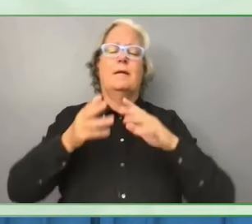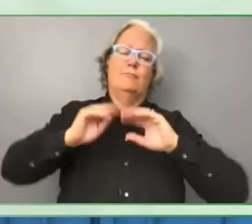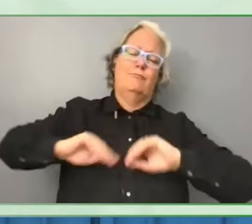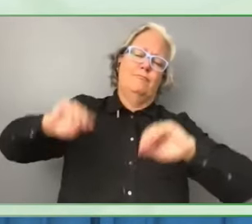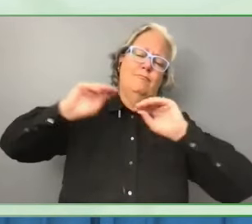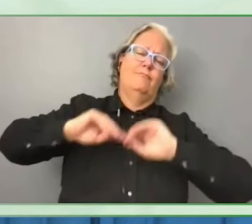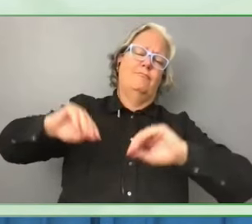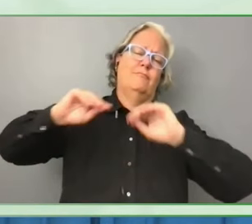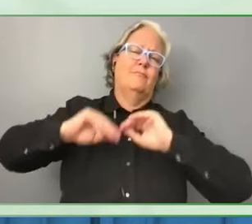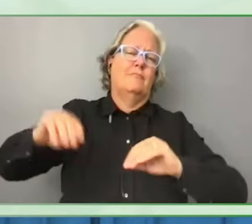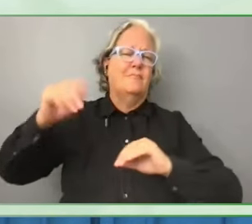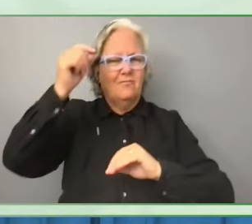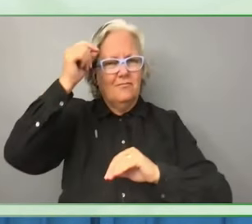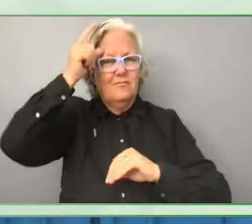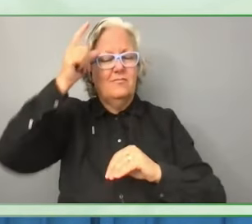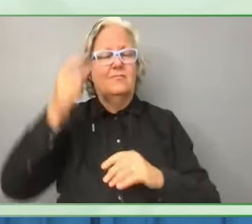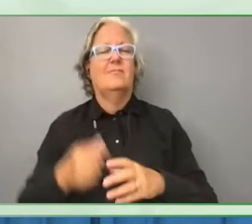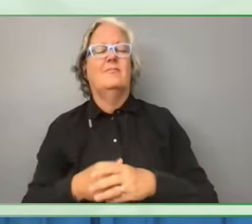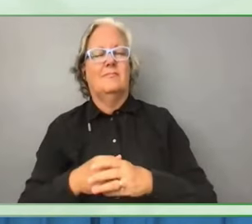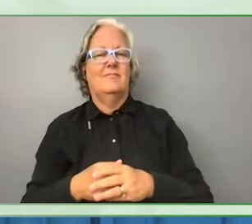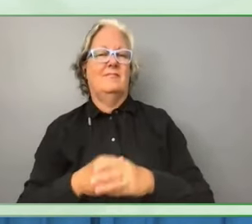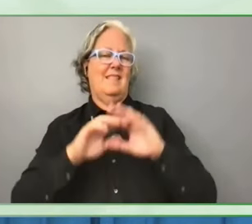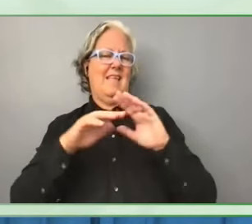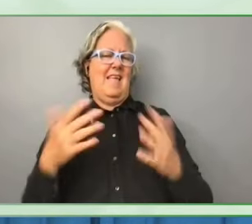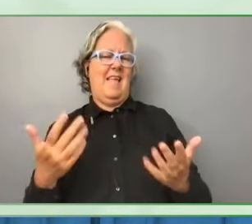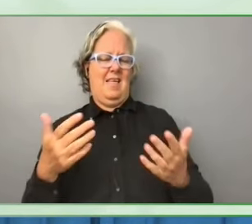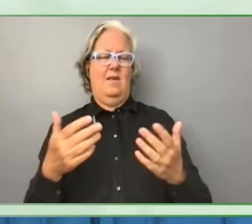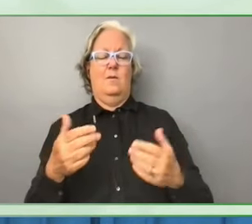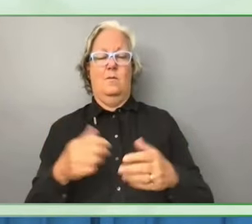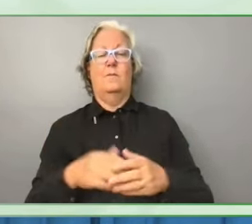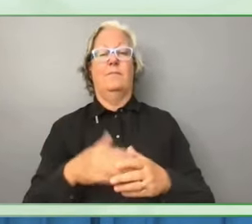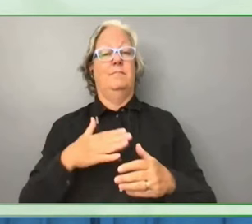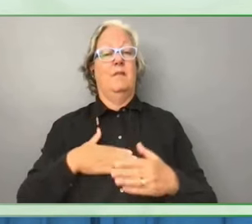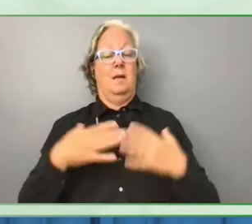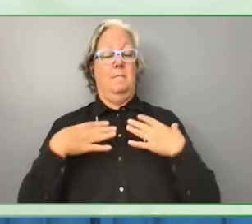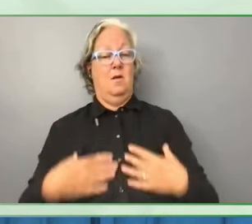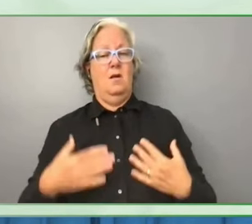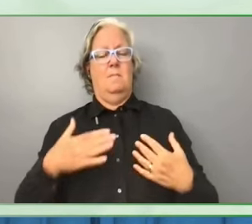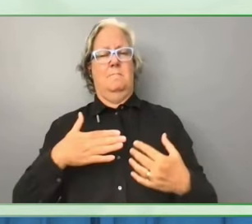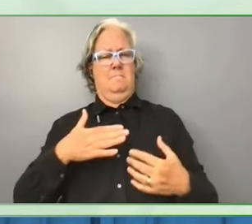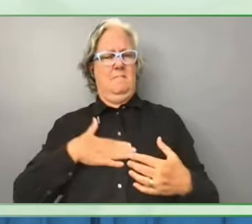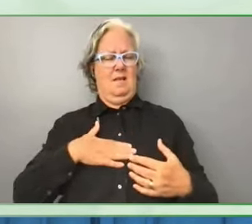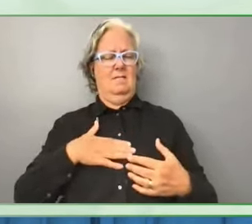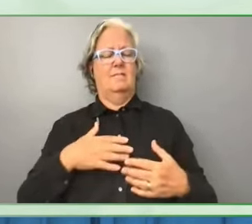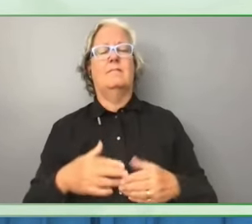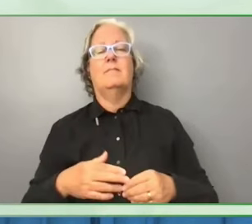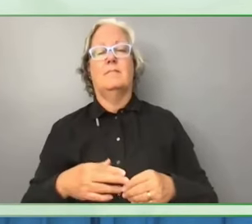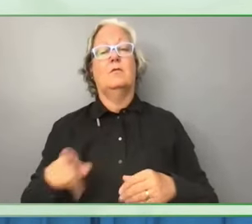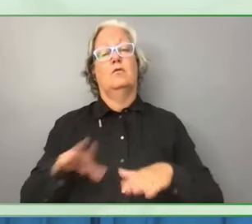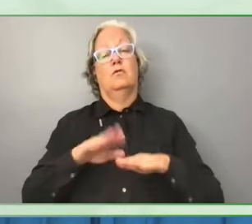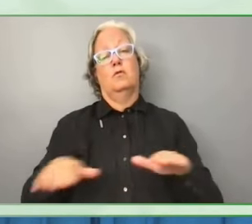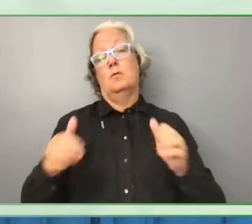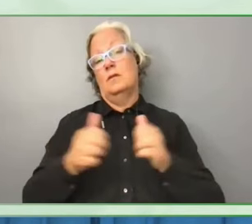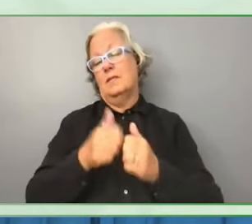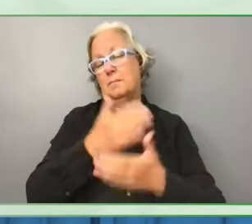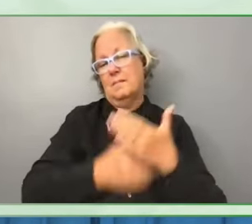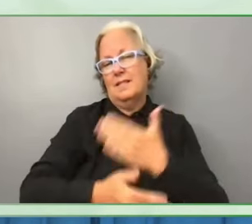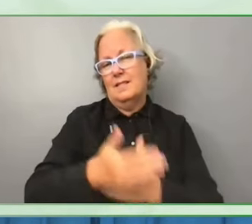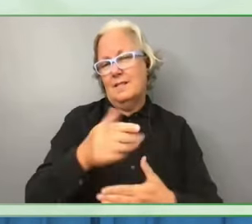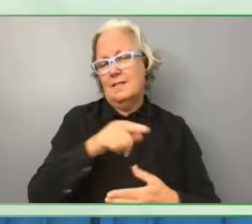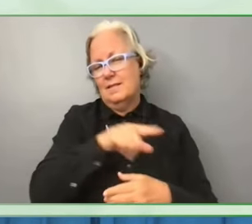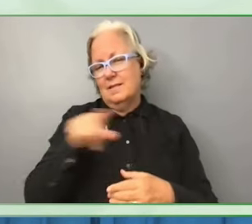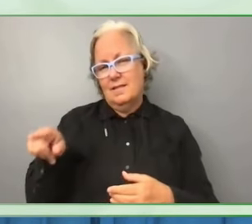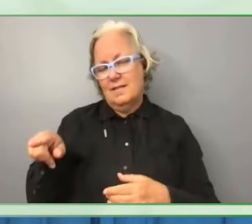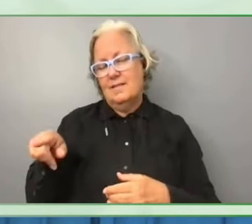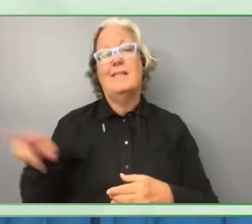How we learn, lesson learned to our project My Body is Mine, children and youth with disability and leprosy speak up about